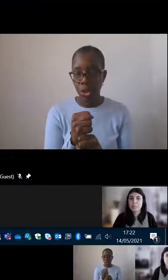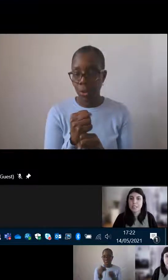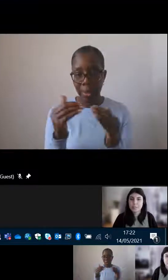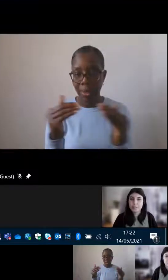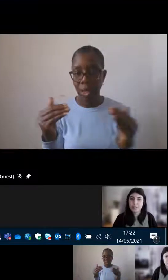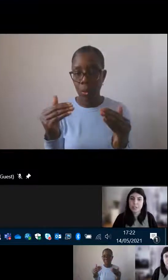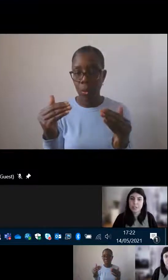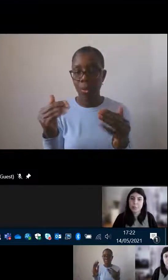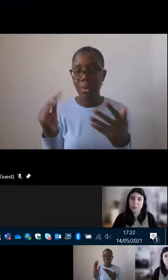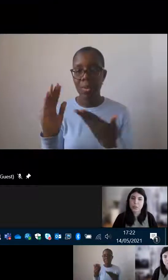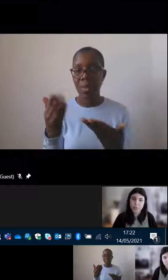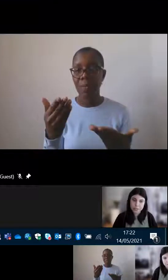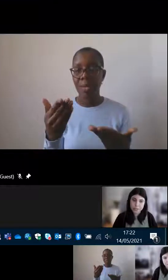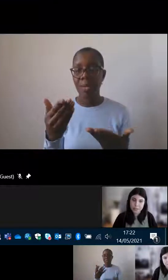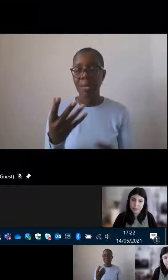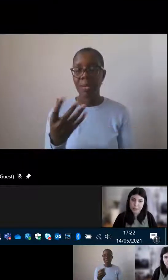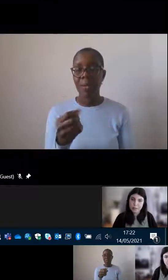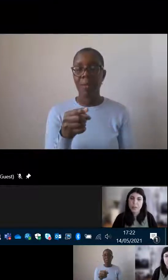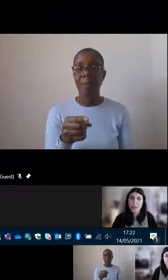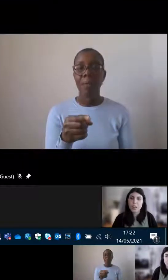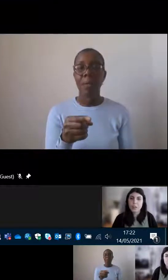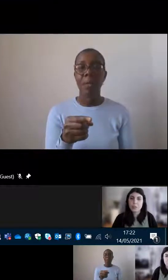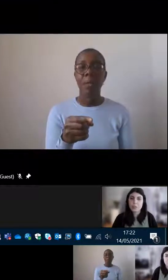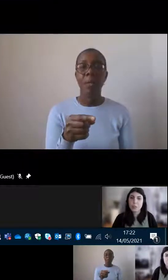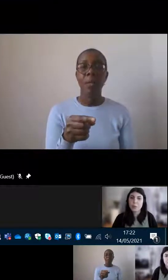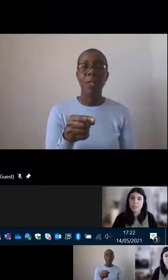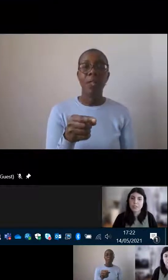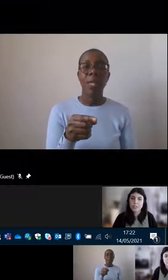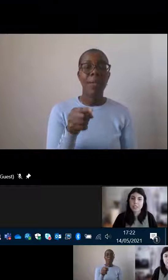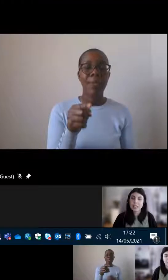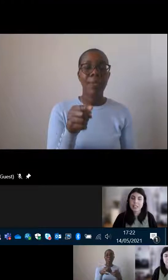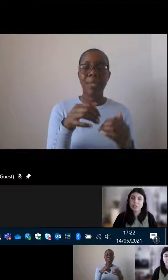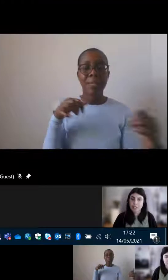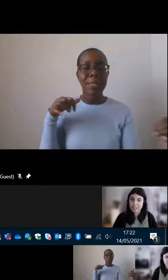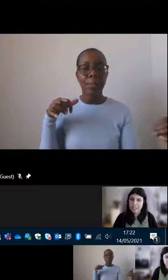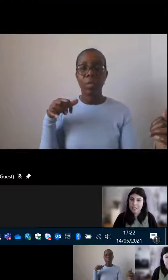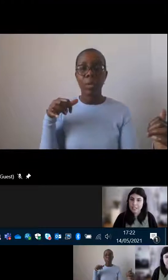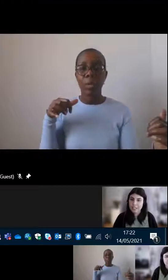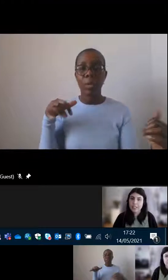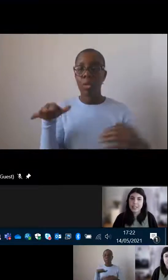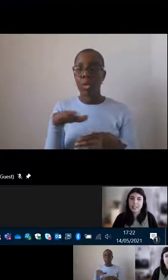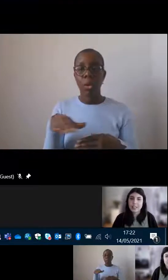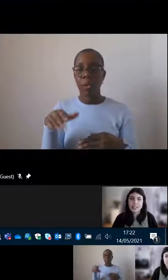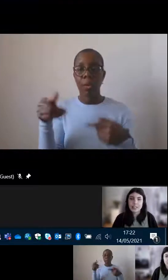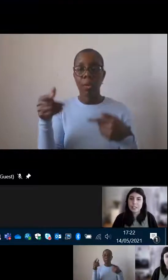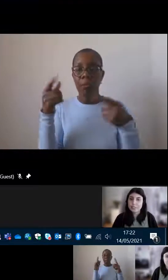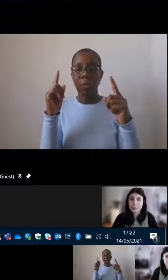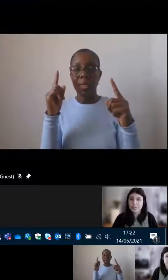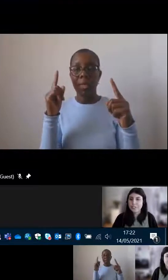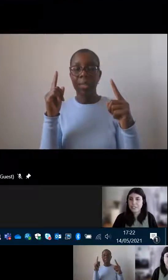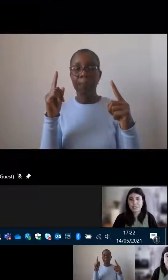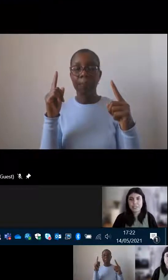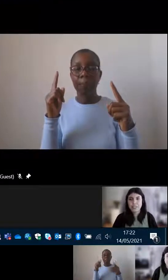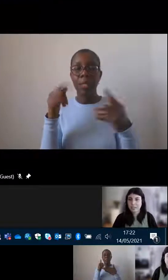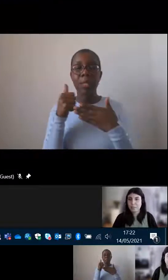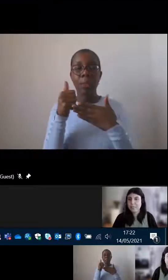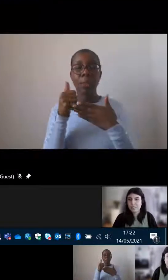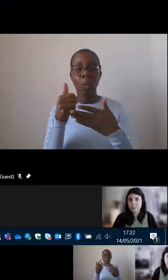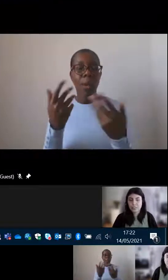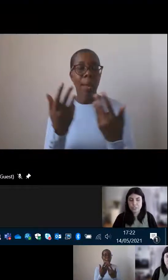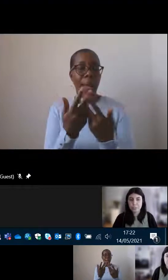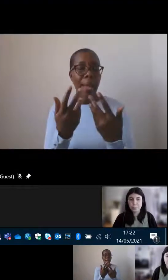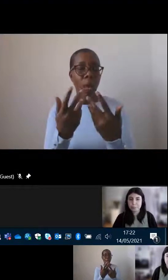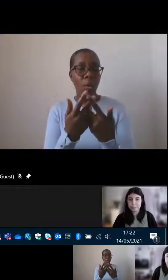at arm's length from the local authority. Support is given electronically, telephone and